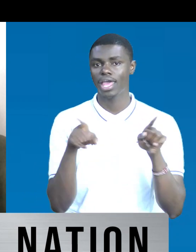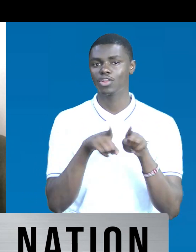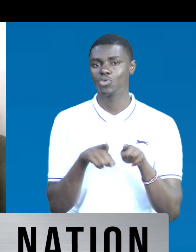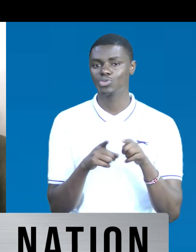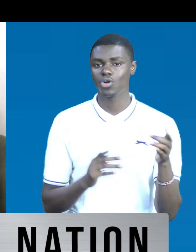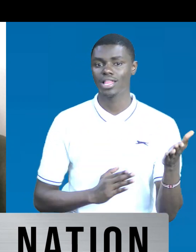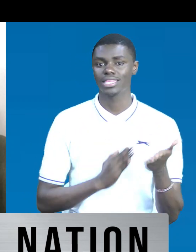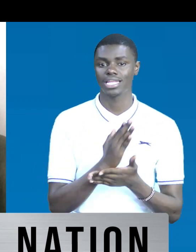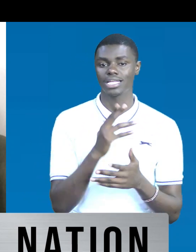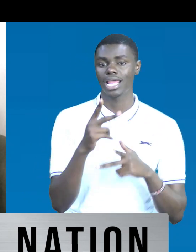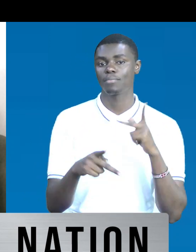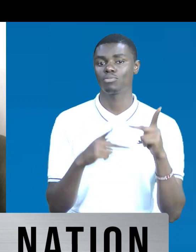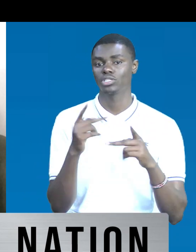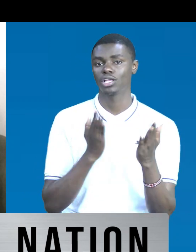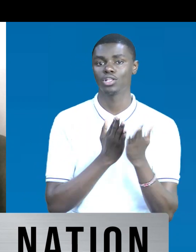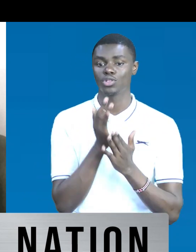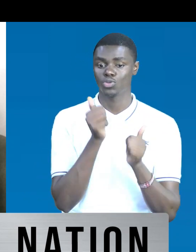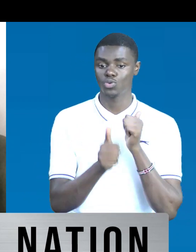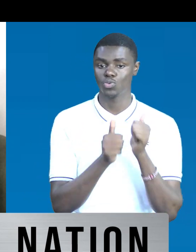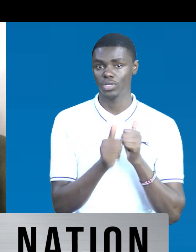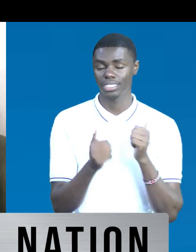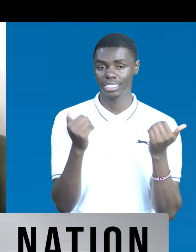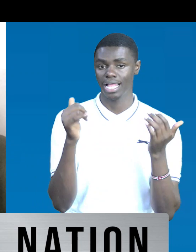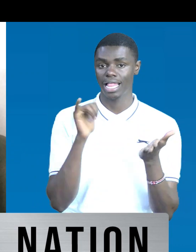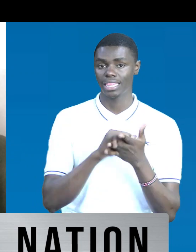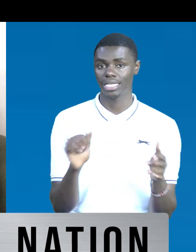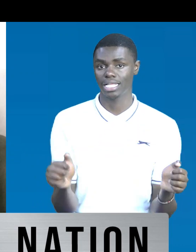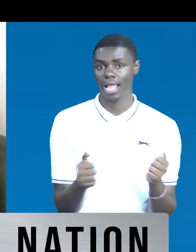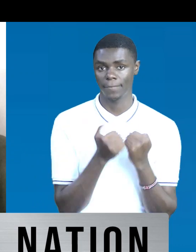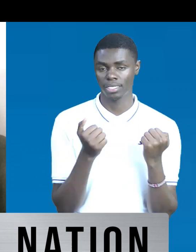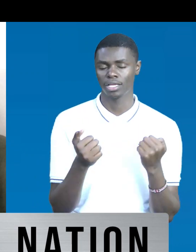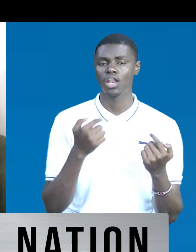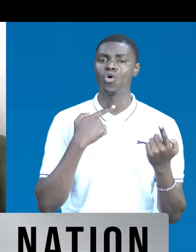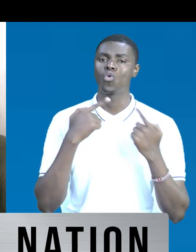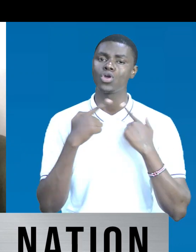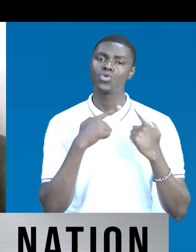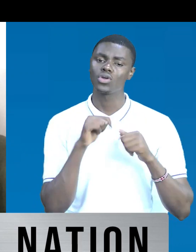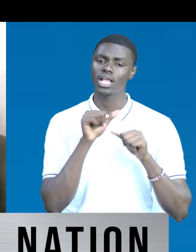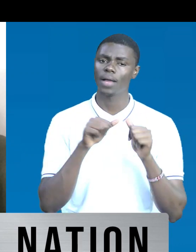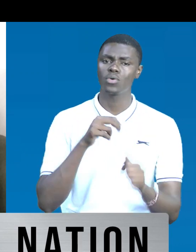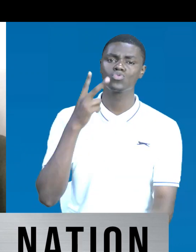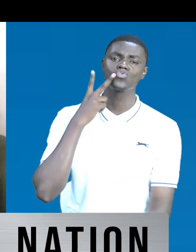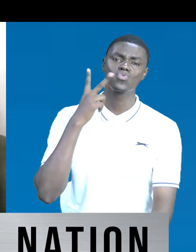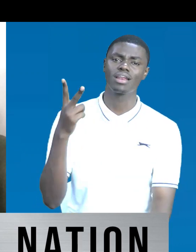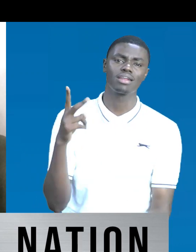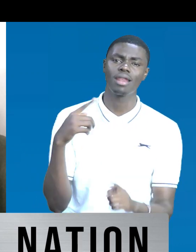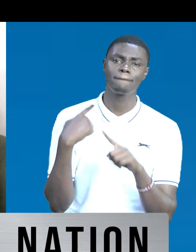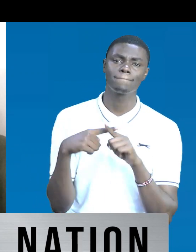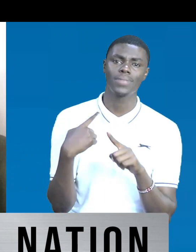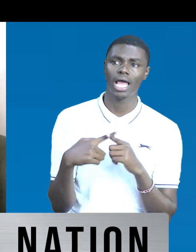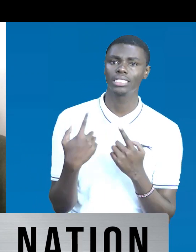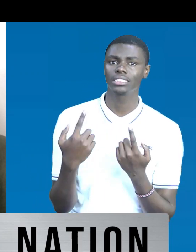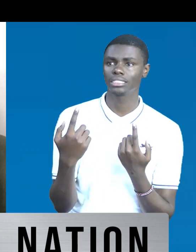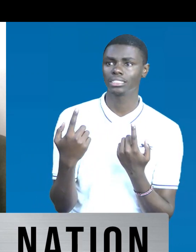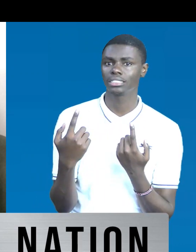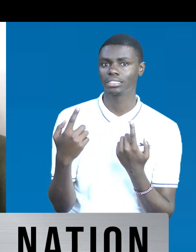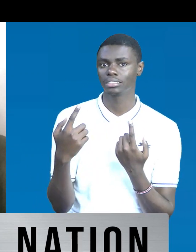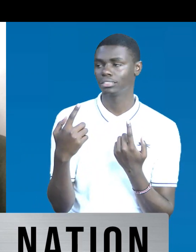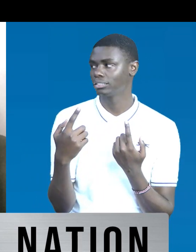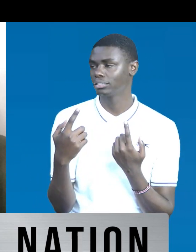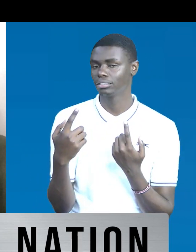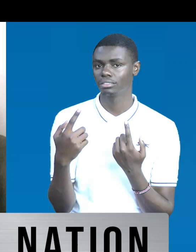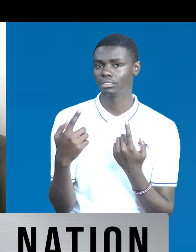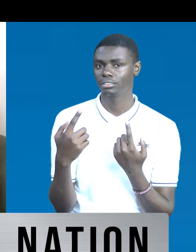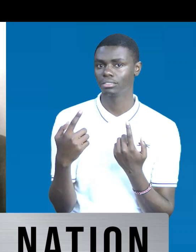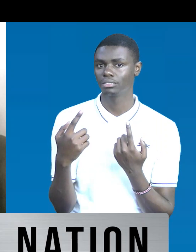rights and the process through which this is being done. Okay, we are talking of 200 plus gangs, right?